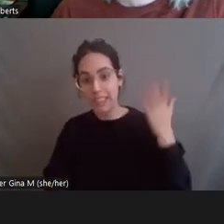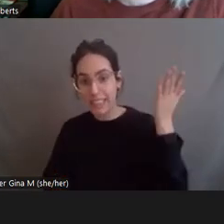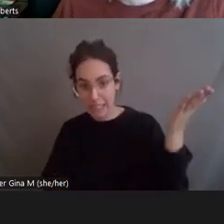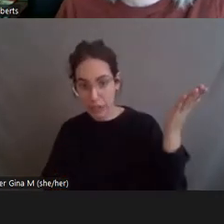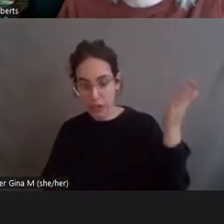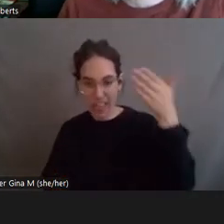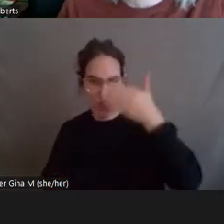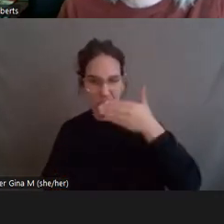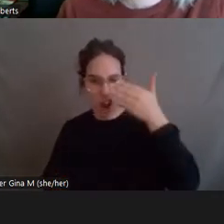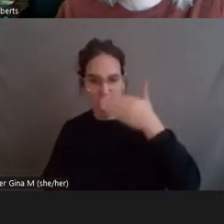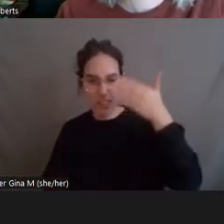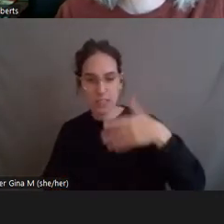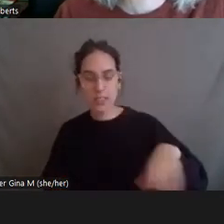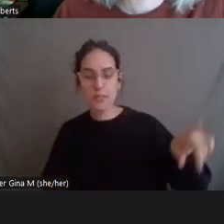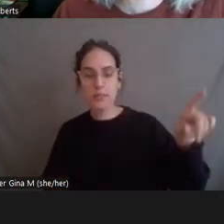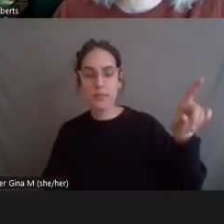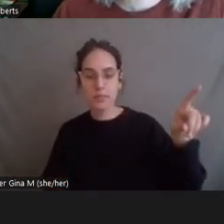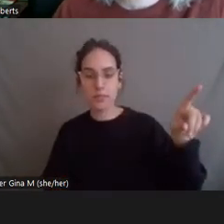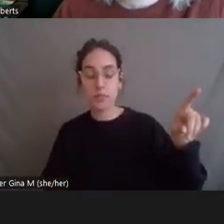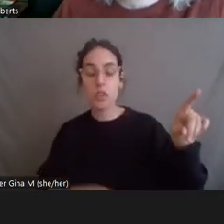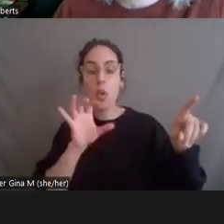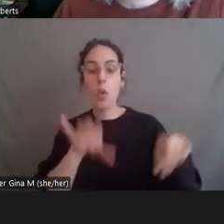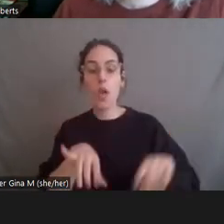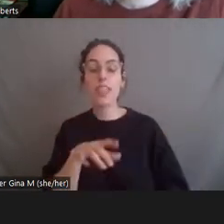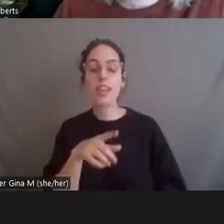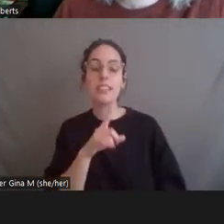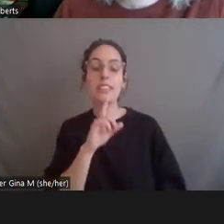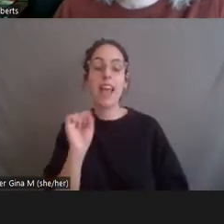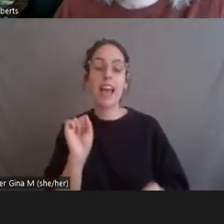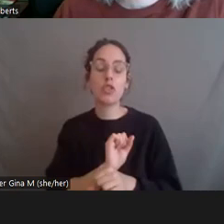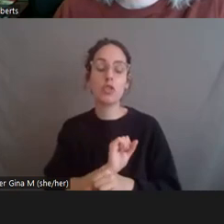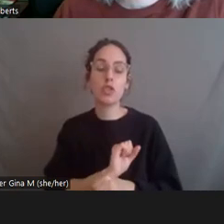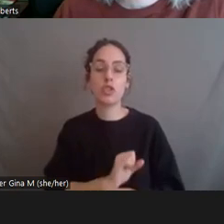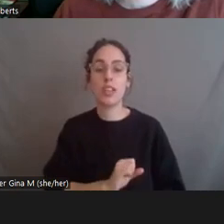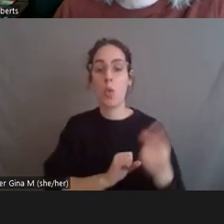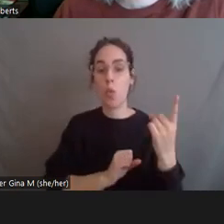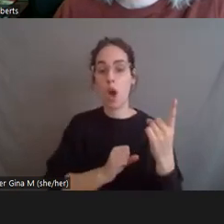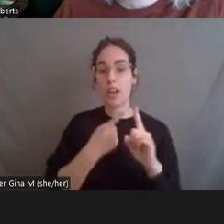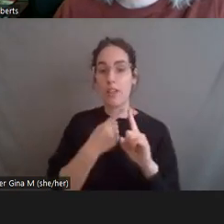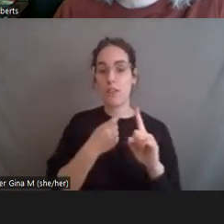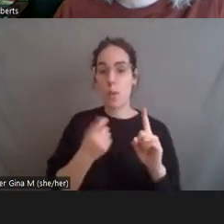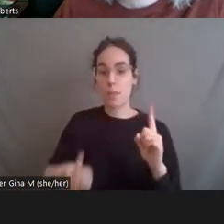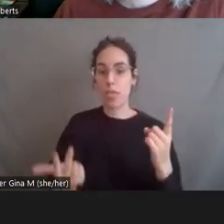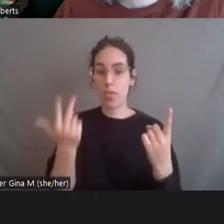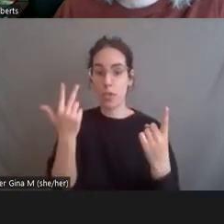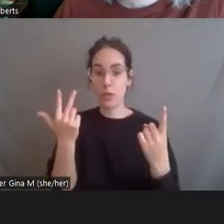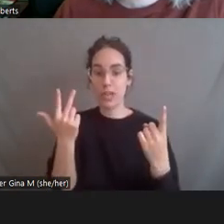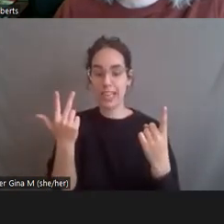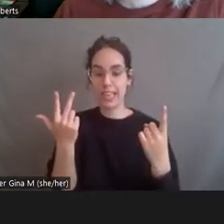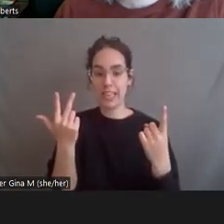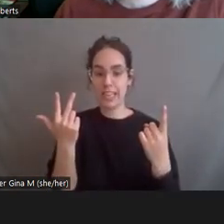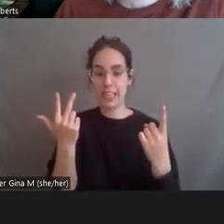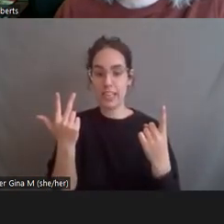and this is actually one of the three kind of sets that we have here physically in